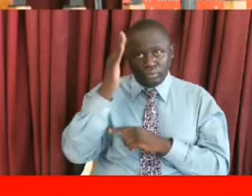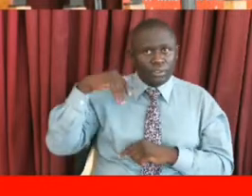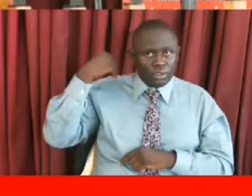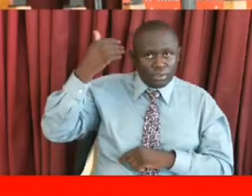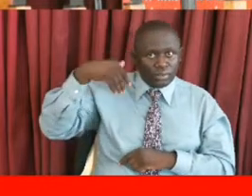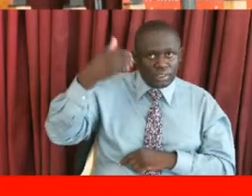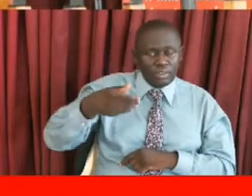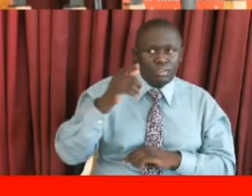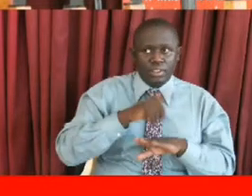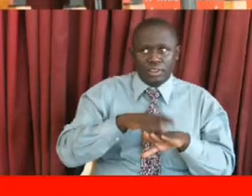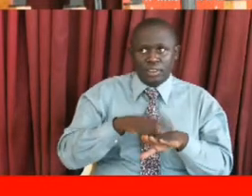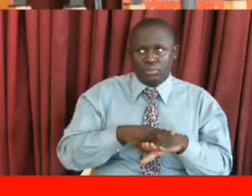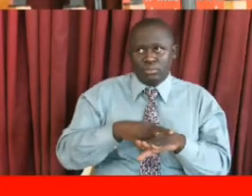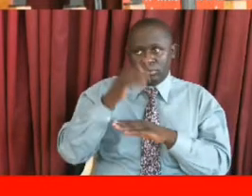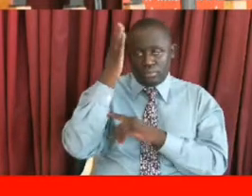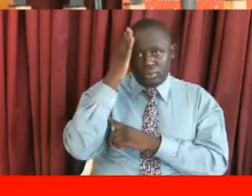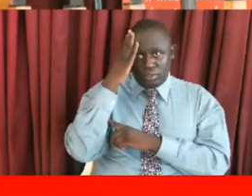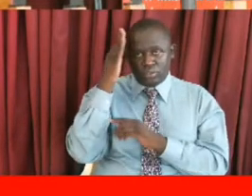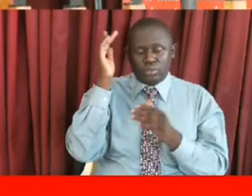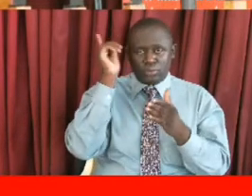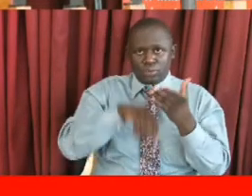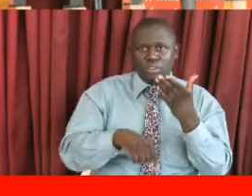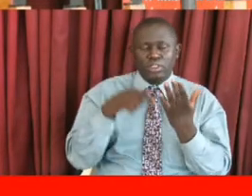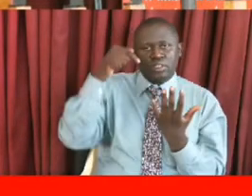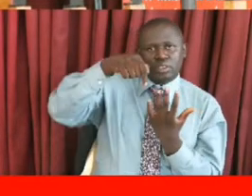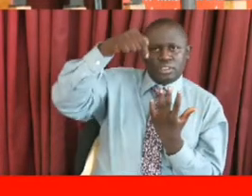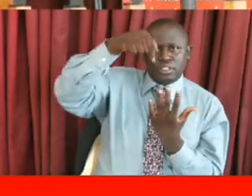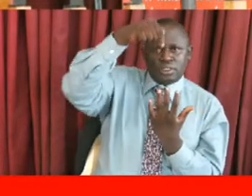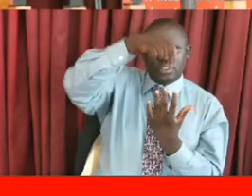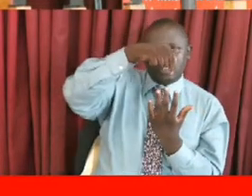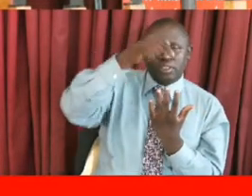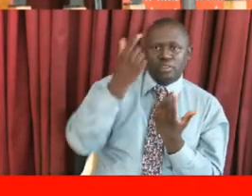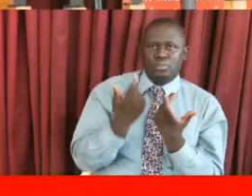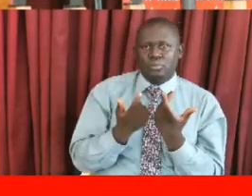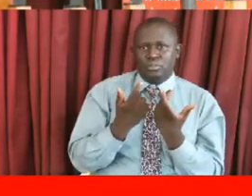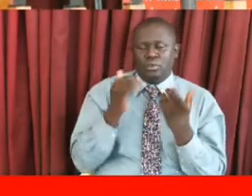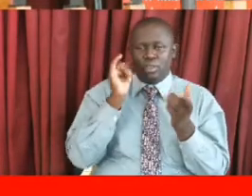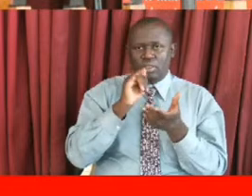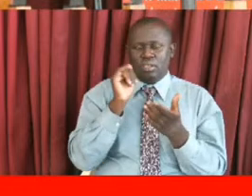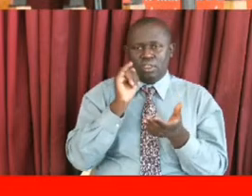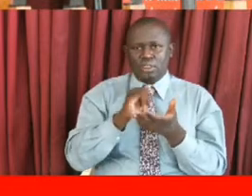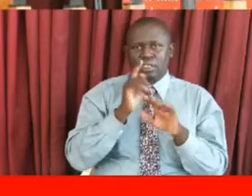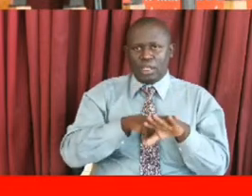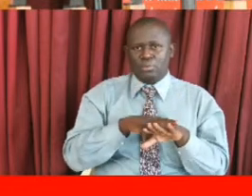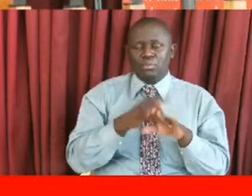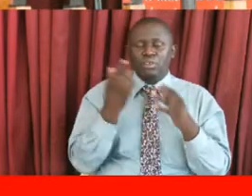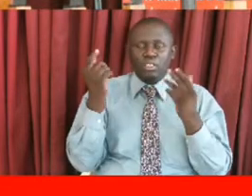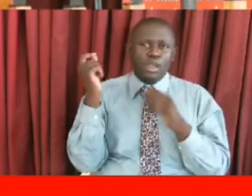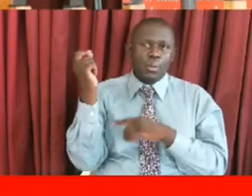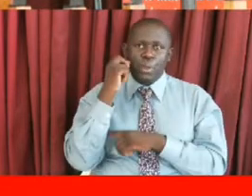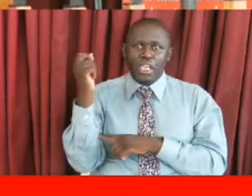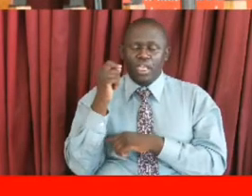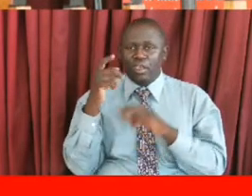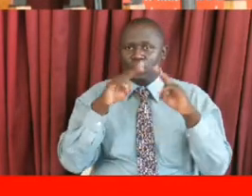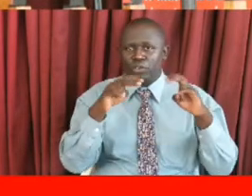B you know every Buble be where goes into the com to get his